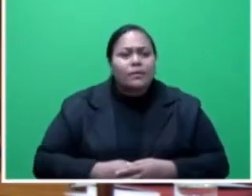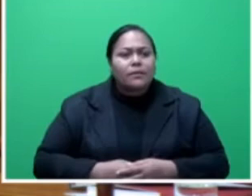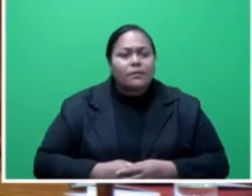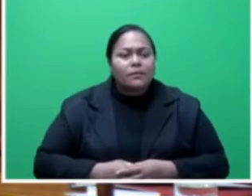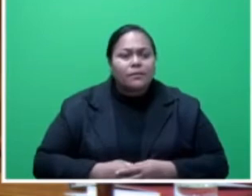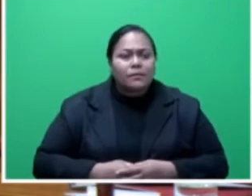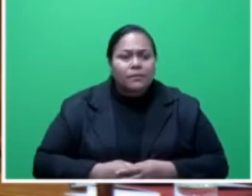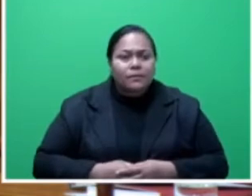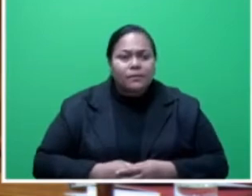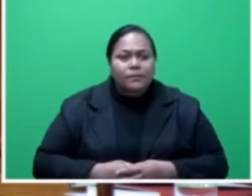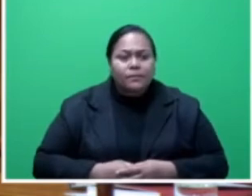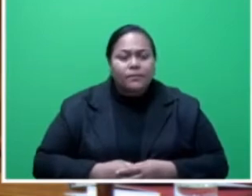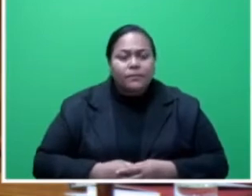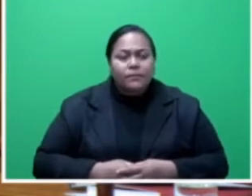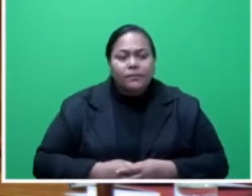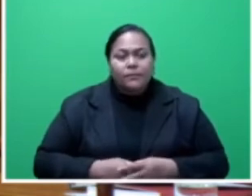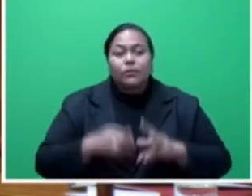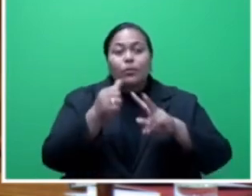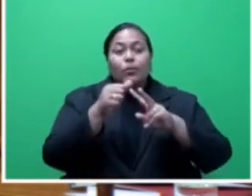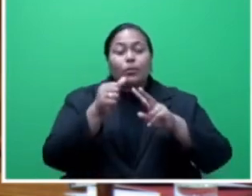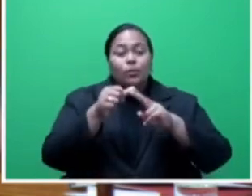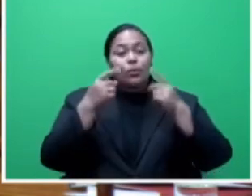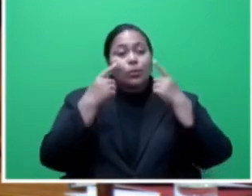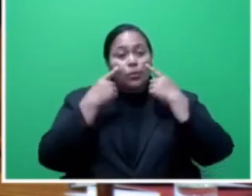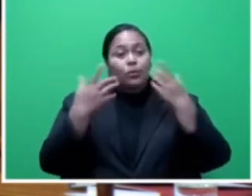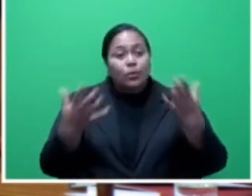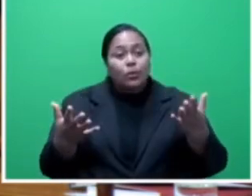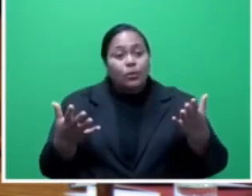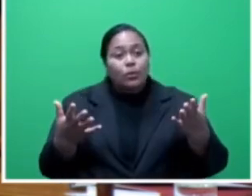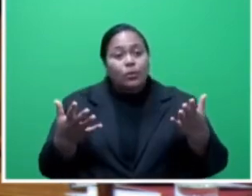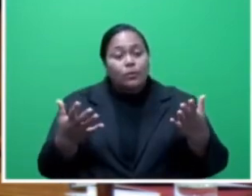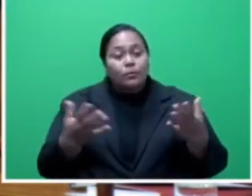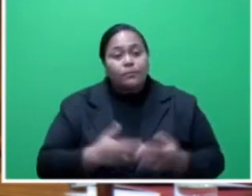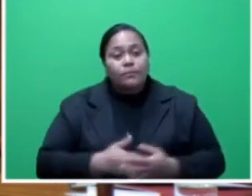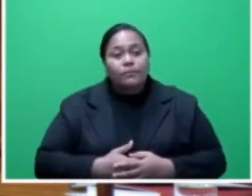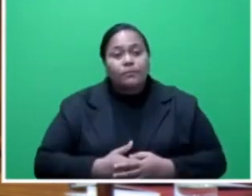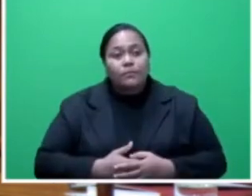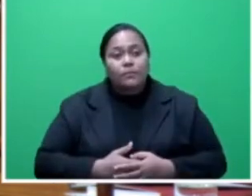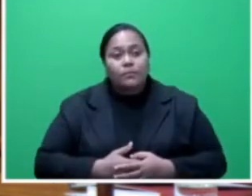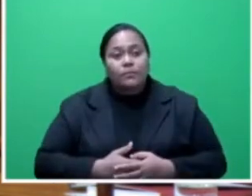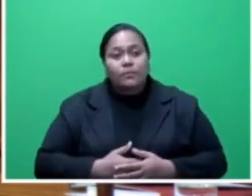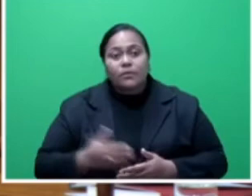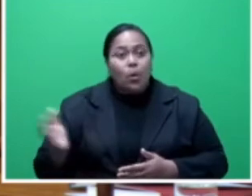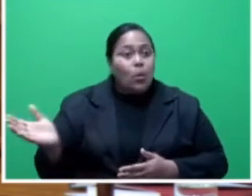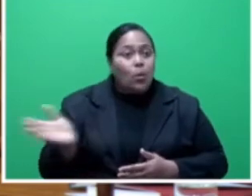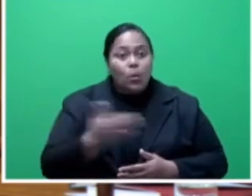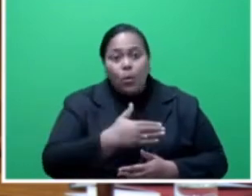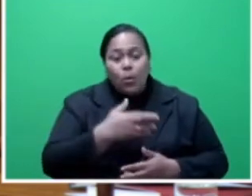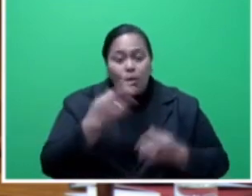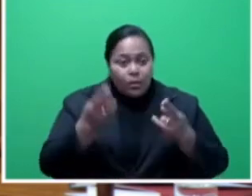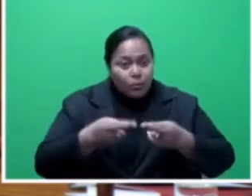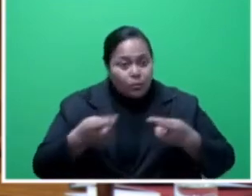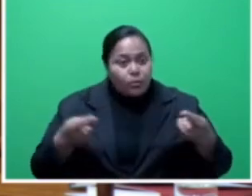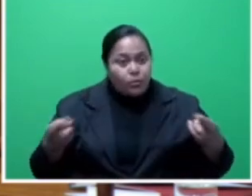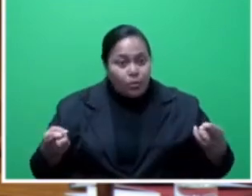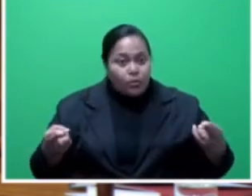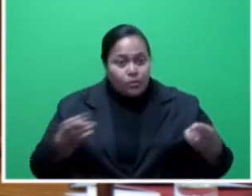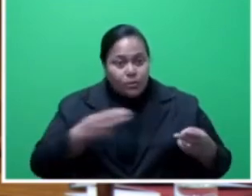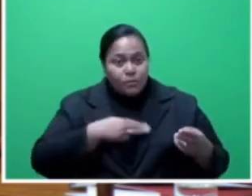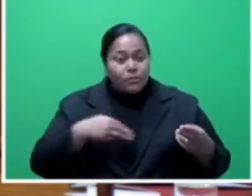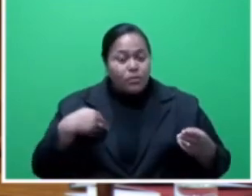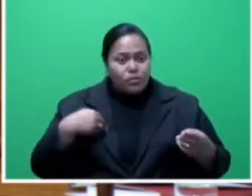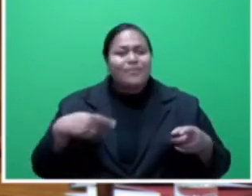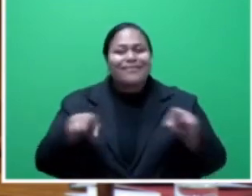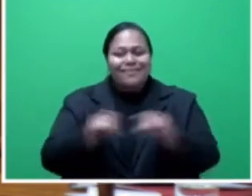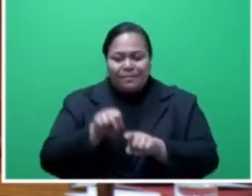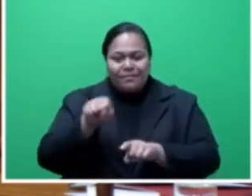also applies to all of the resource-based ministries, like the Ministry